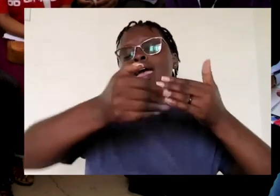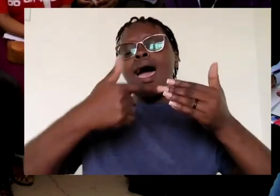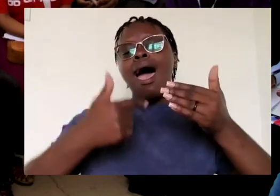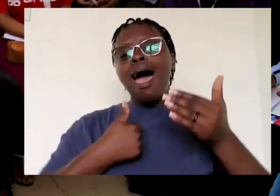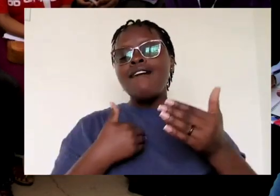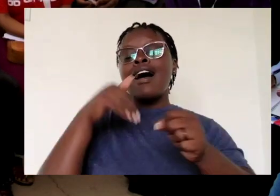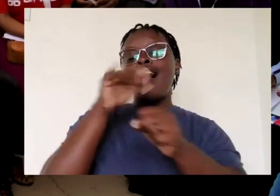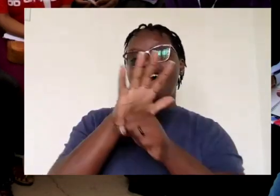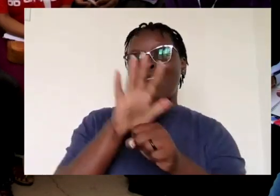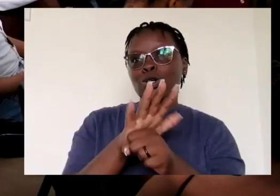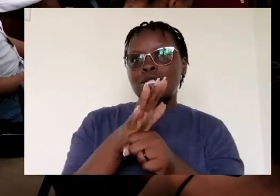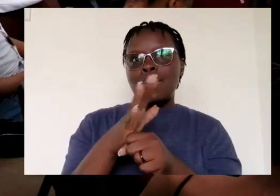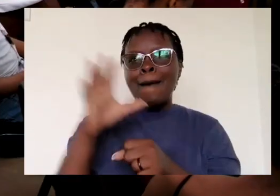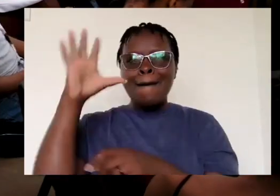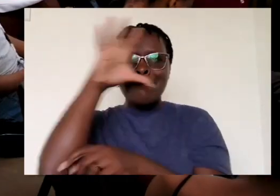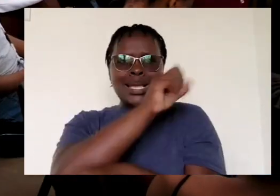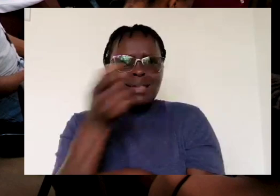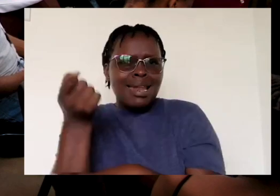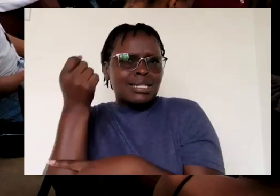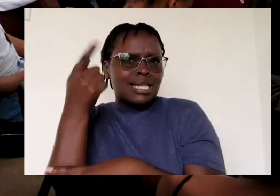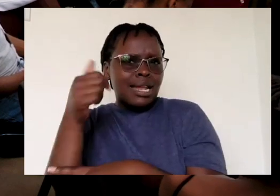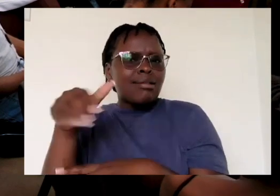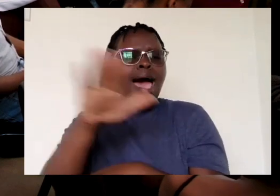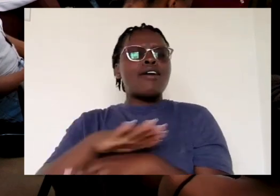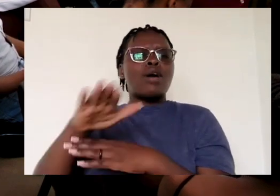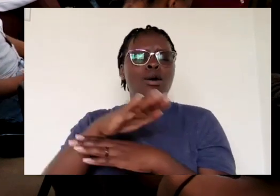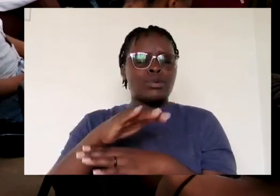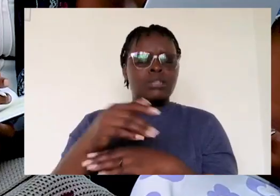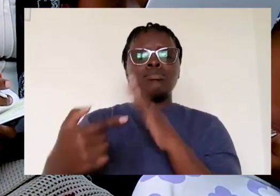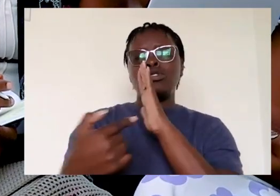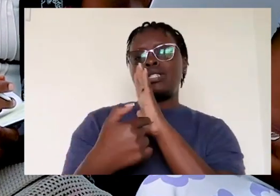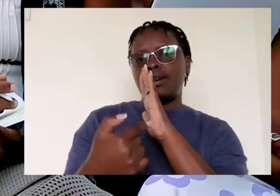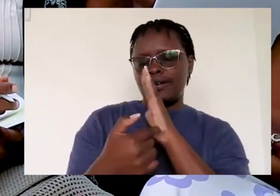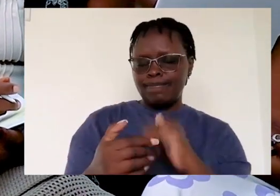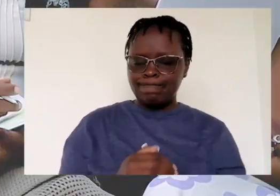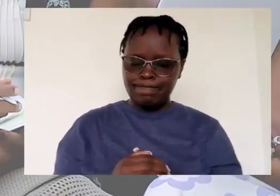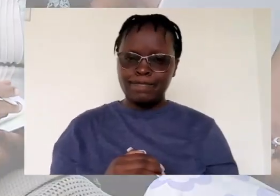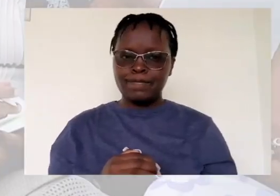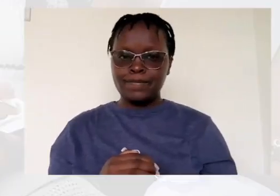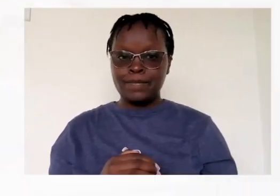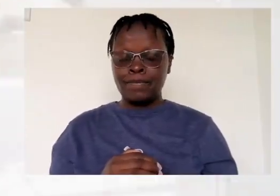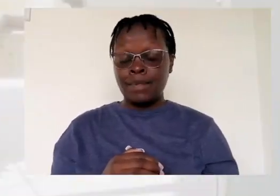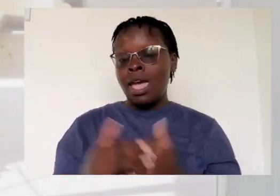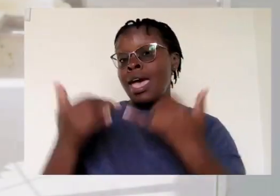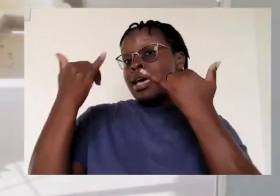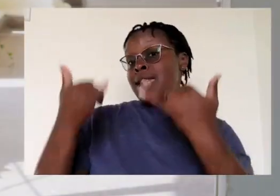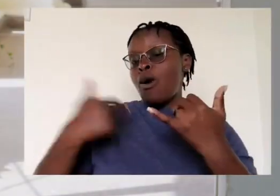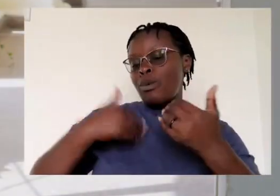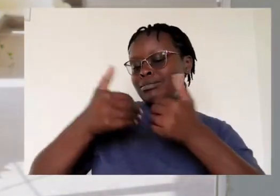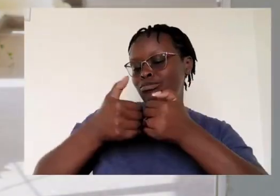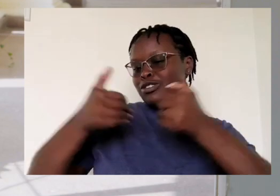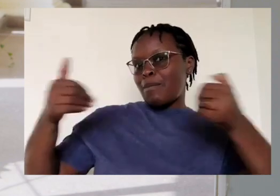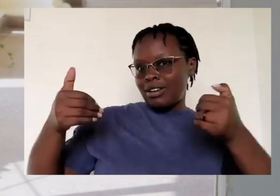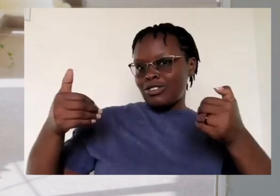these realities, there are also a lot of misconceptions surrounding EdTech that can hold back progress. Well, it's now